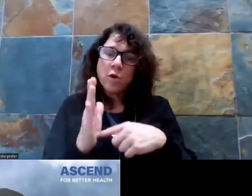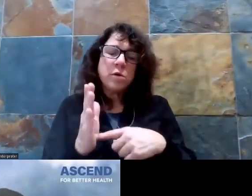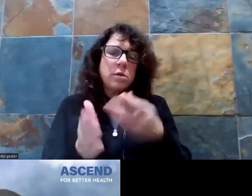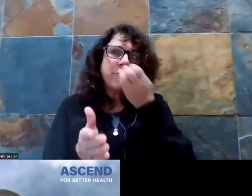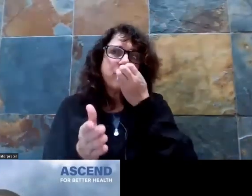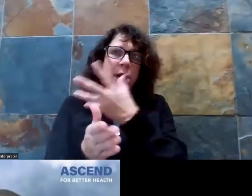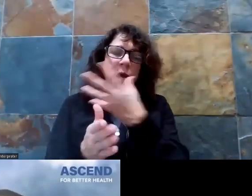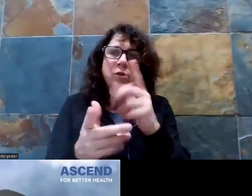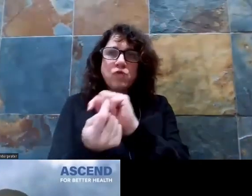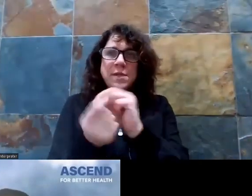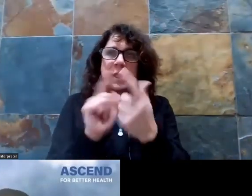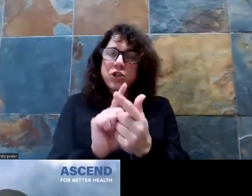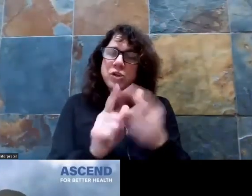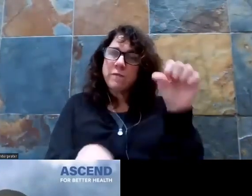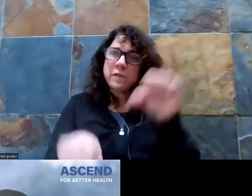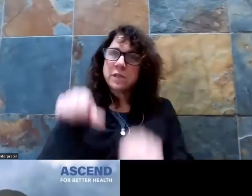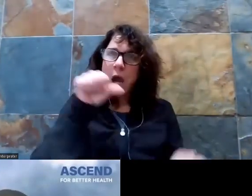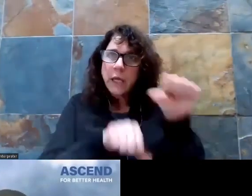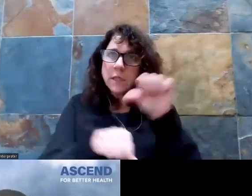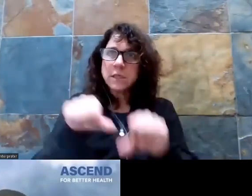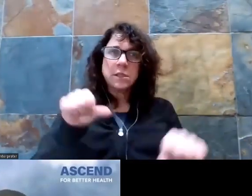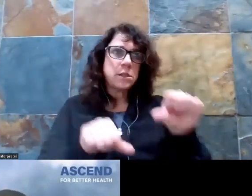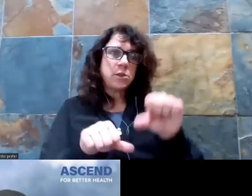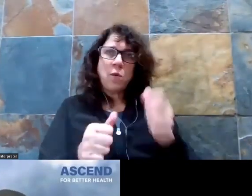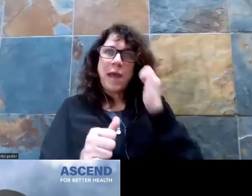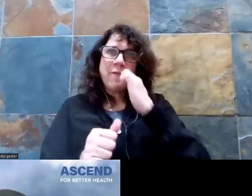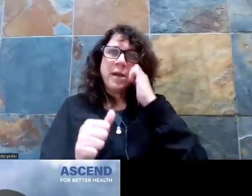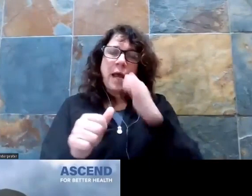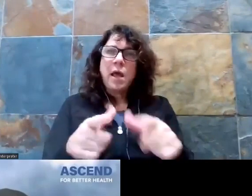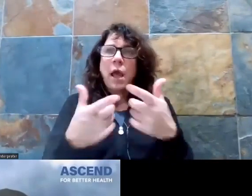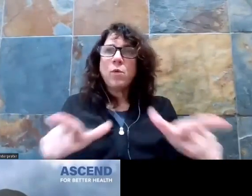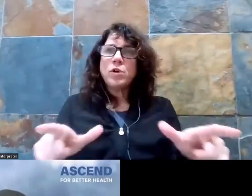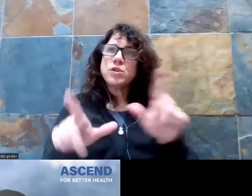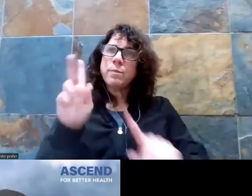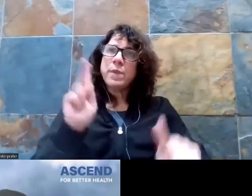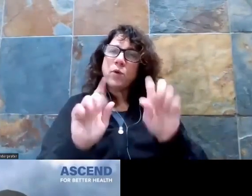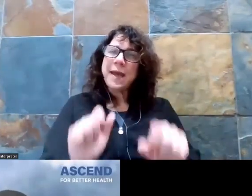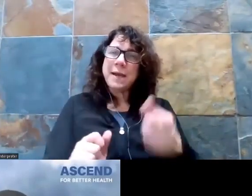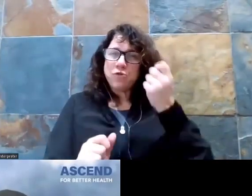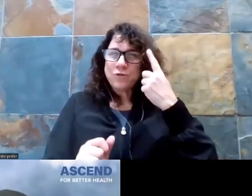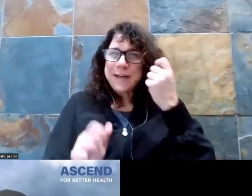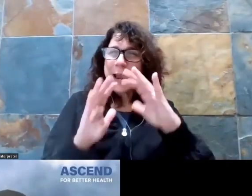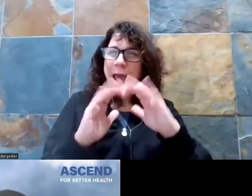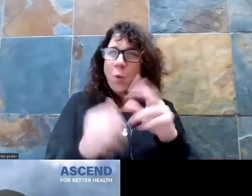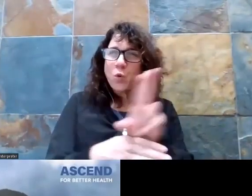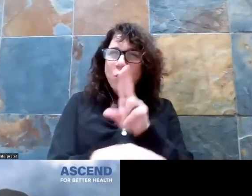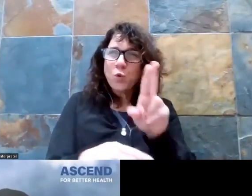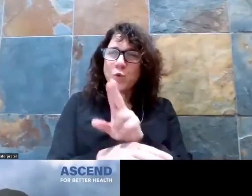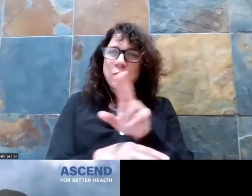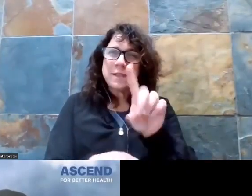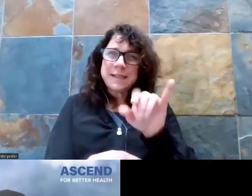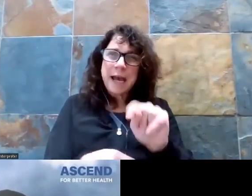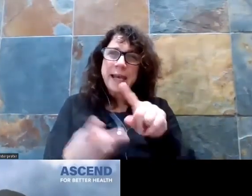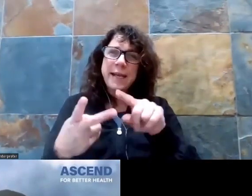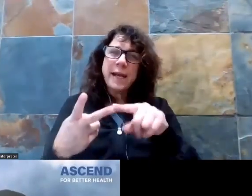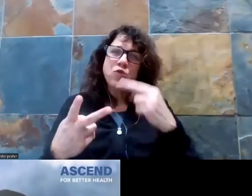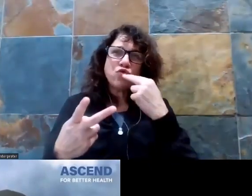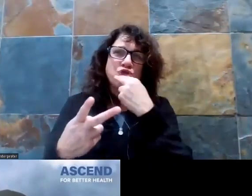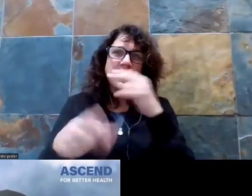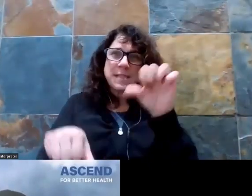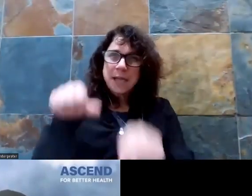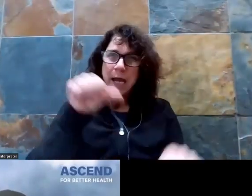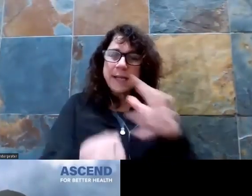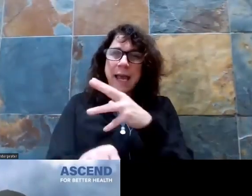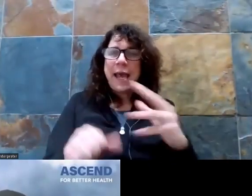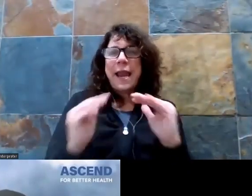the translation of science into everyday language so that people can understand how to use dietary and nutrition science and